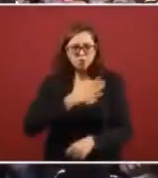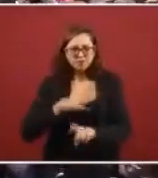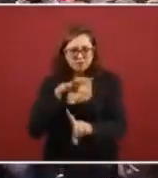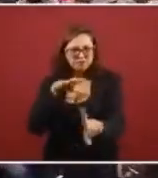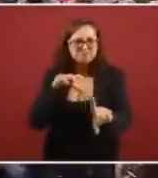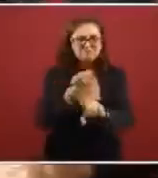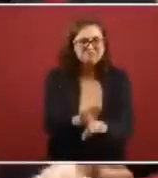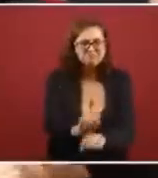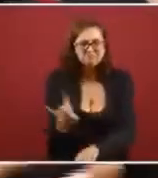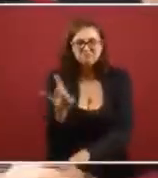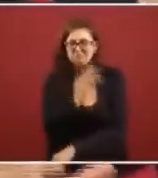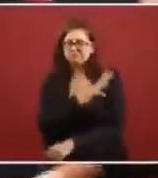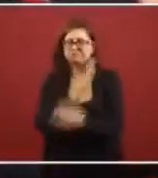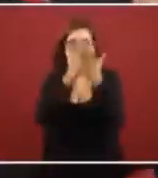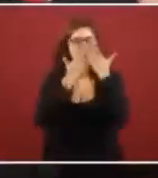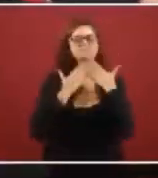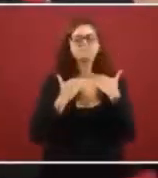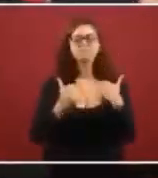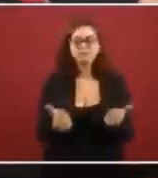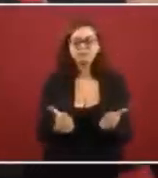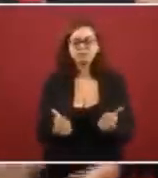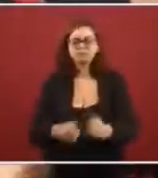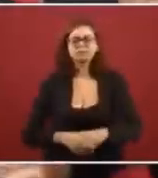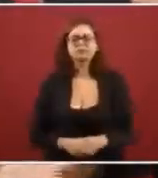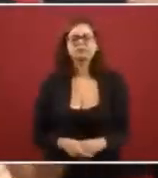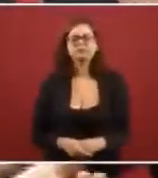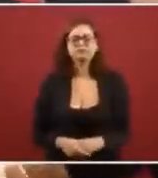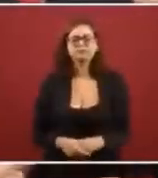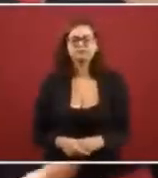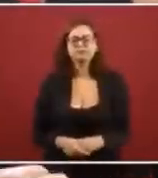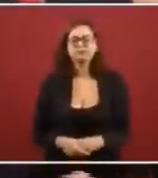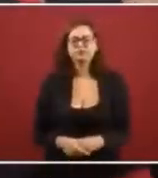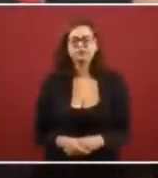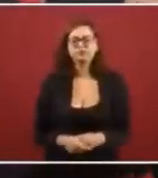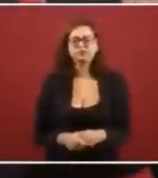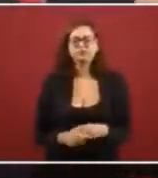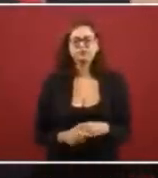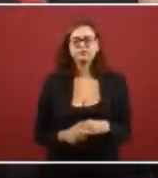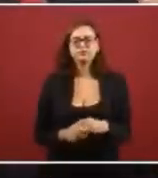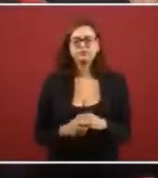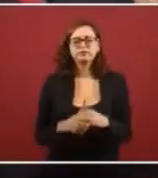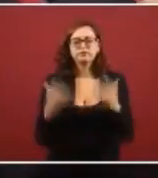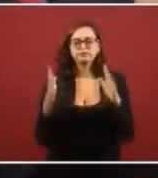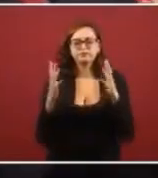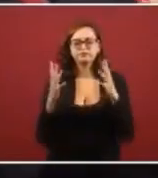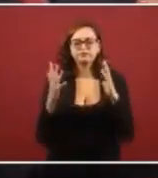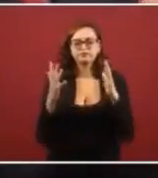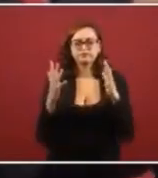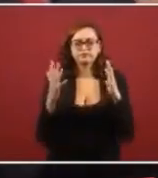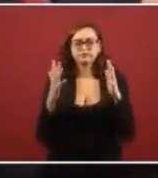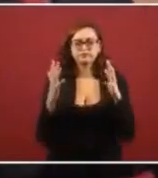and he who fights for justice has nothing to fear